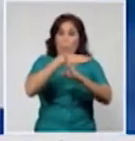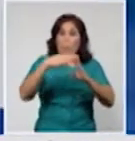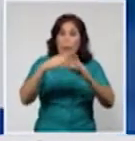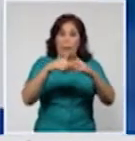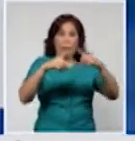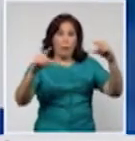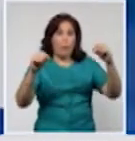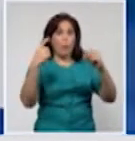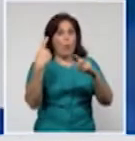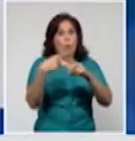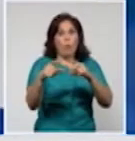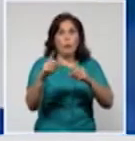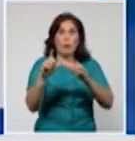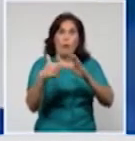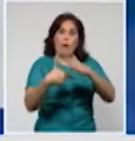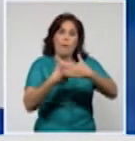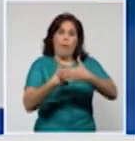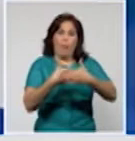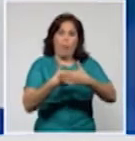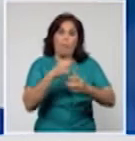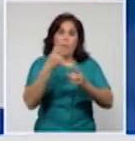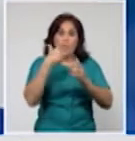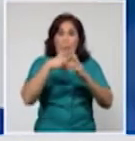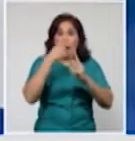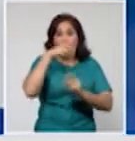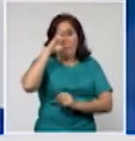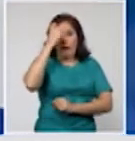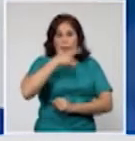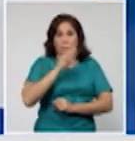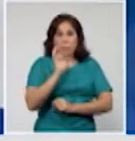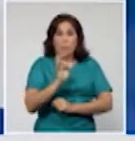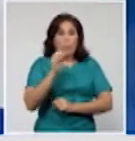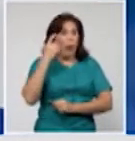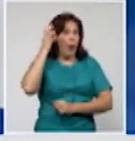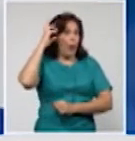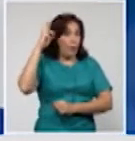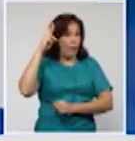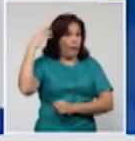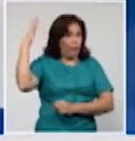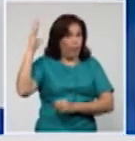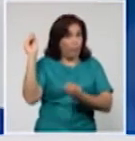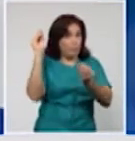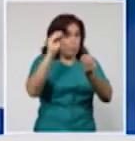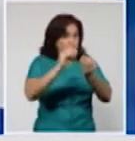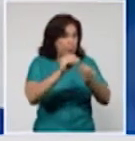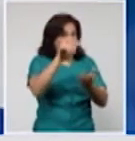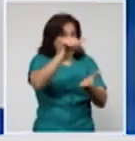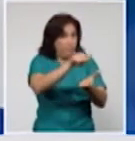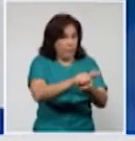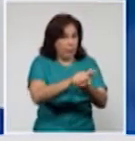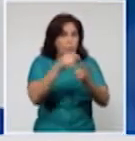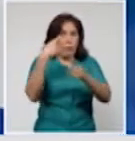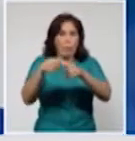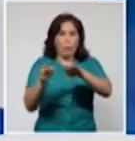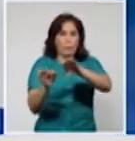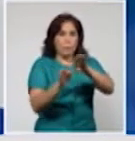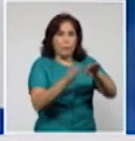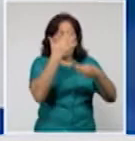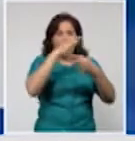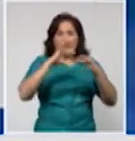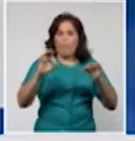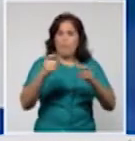Meanwhile, the 3 cases from Granma are from Niquero, Media Luna, and